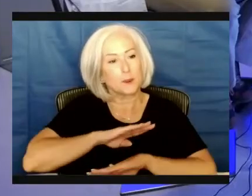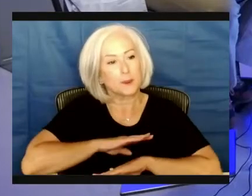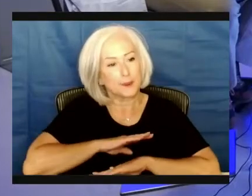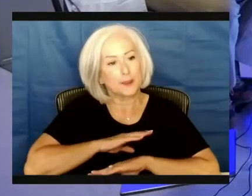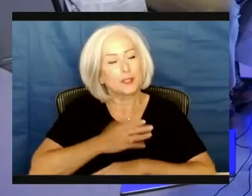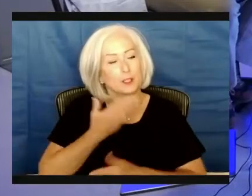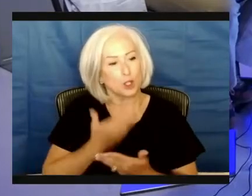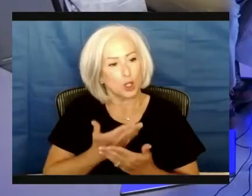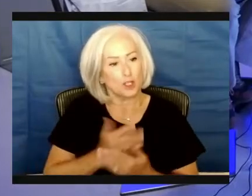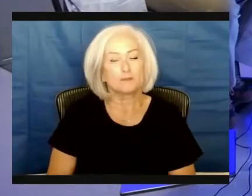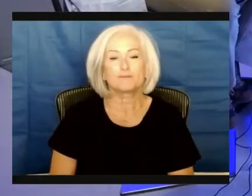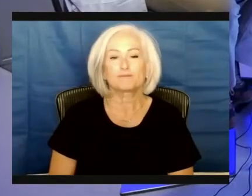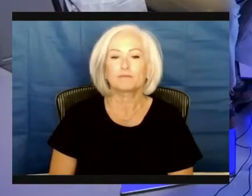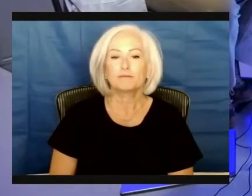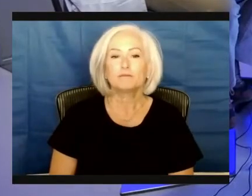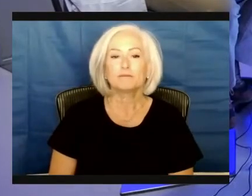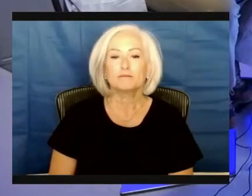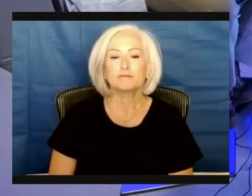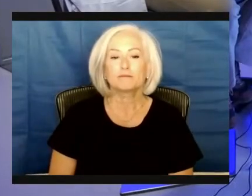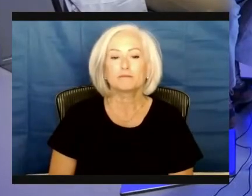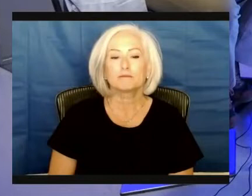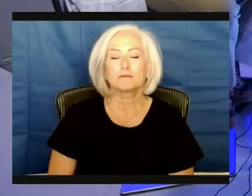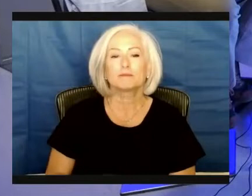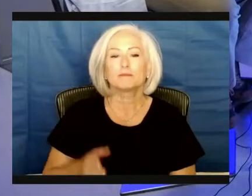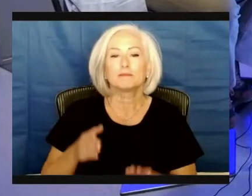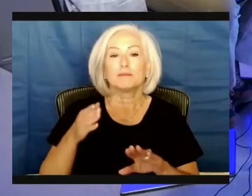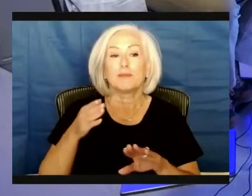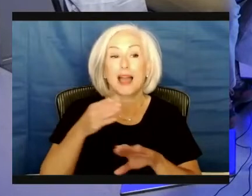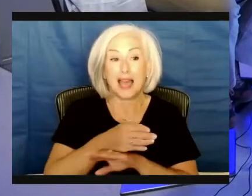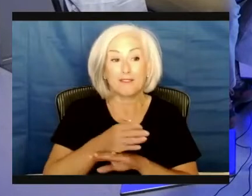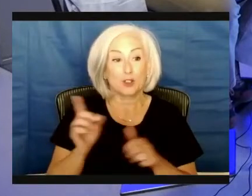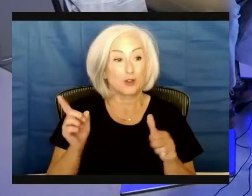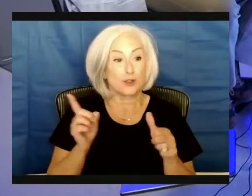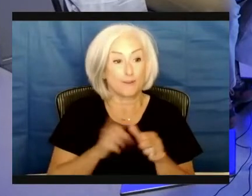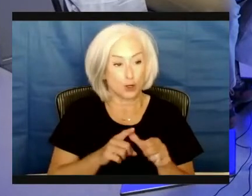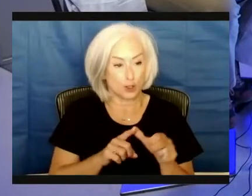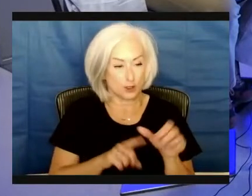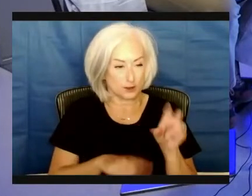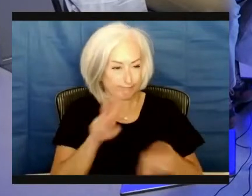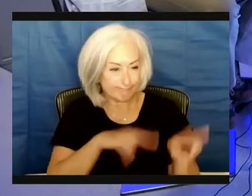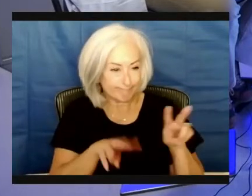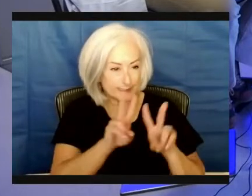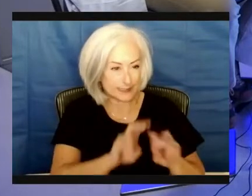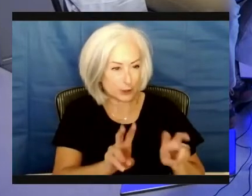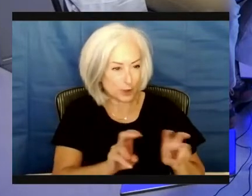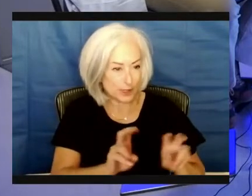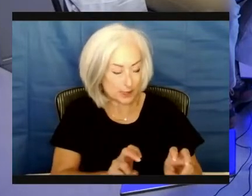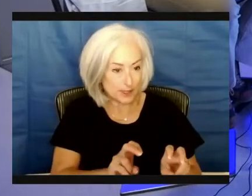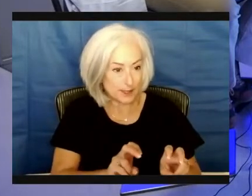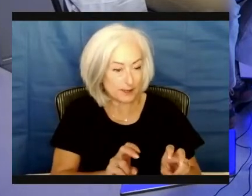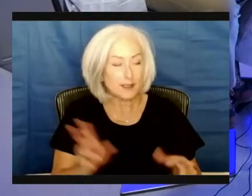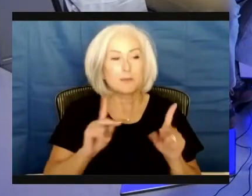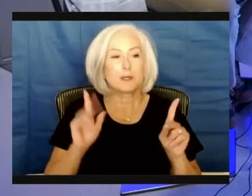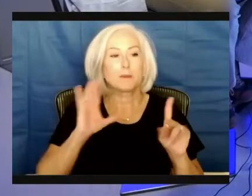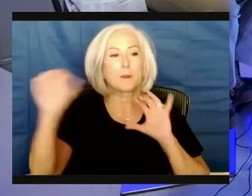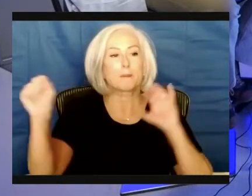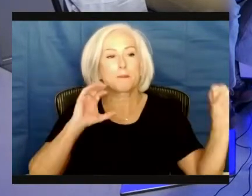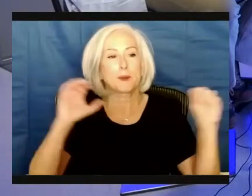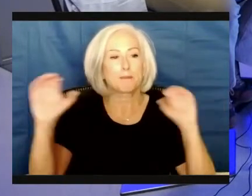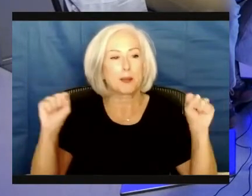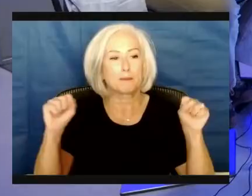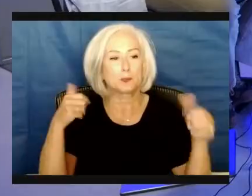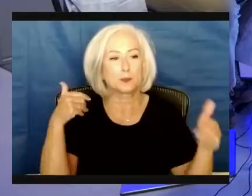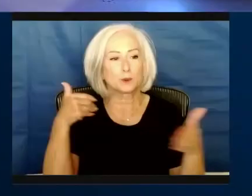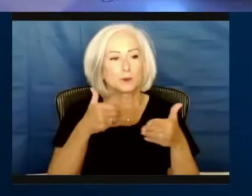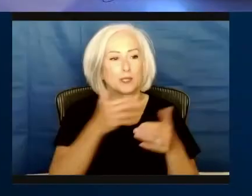So after the initial triage is done, people are taken to the nearest hospitals, and I'll ask both to start with